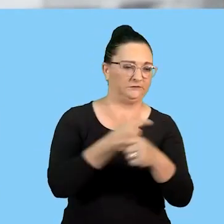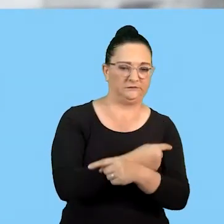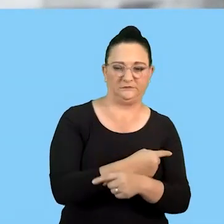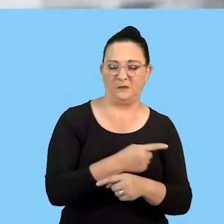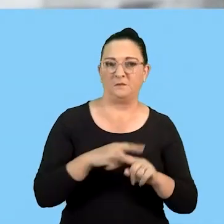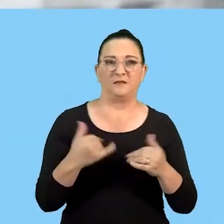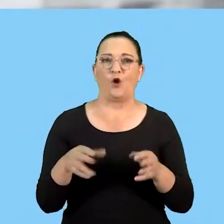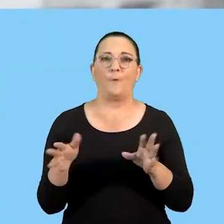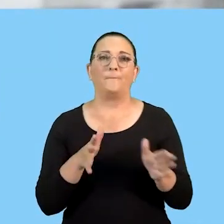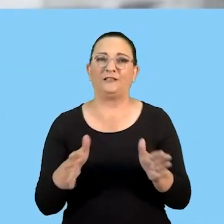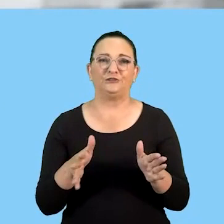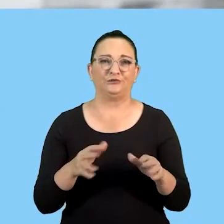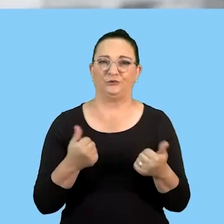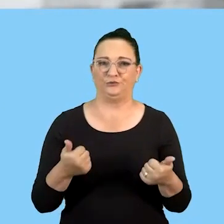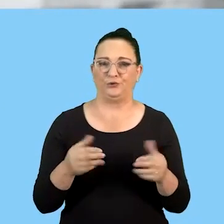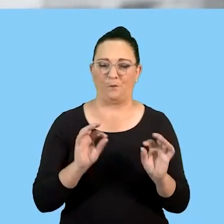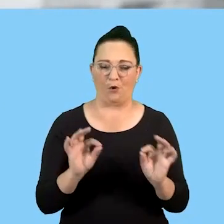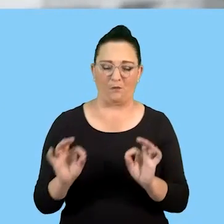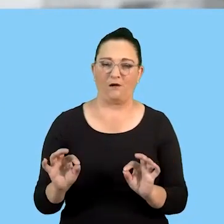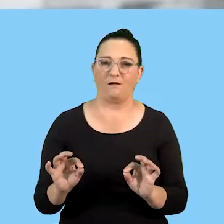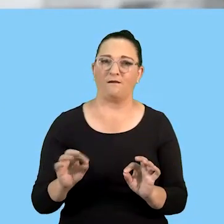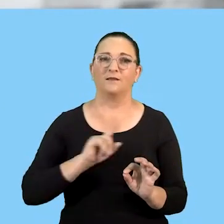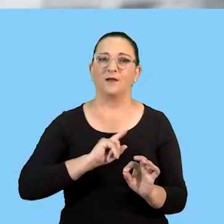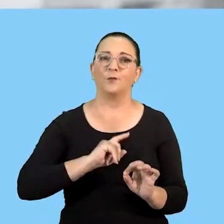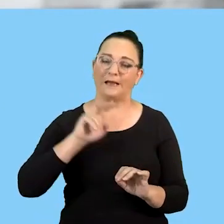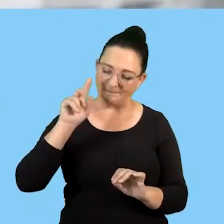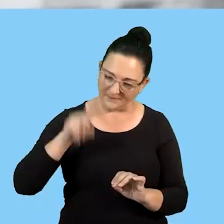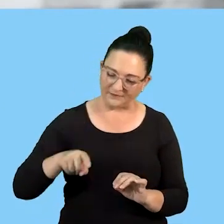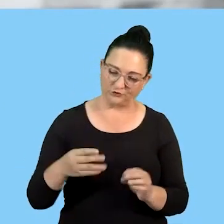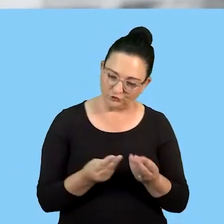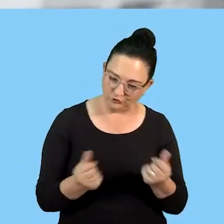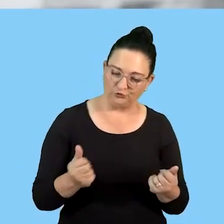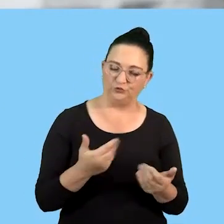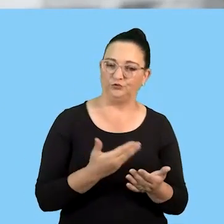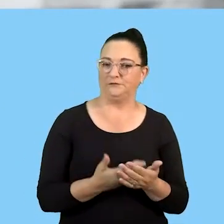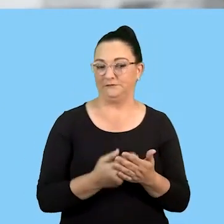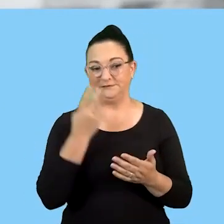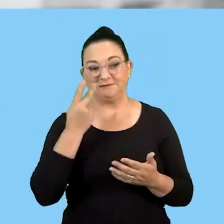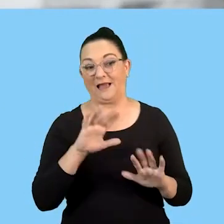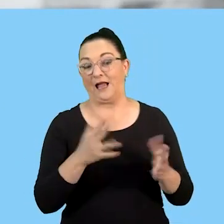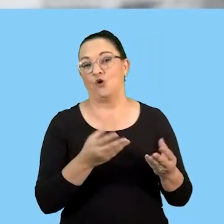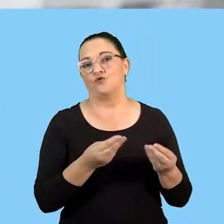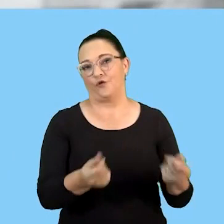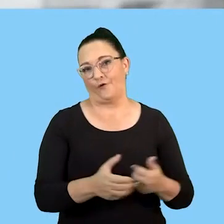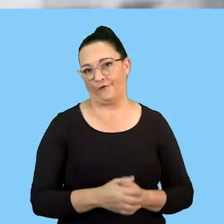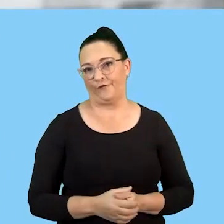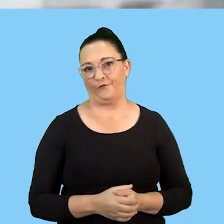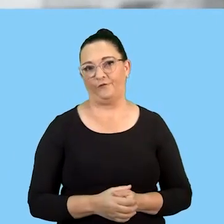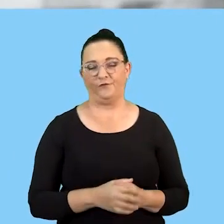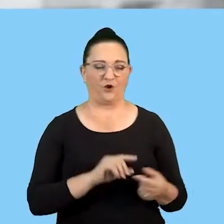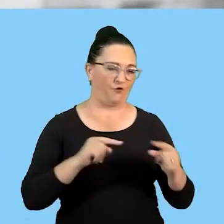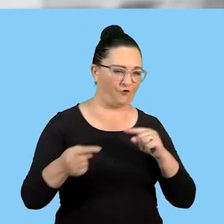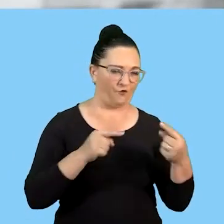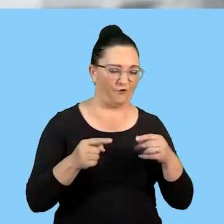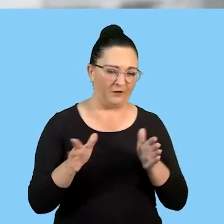managed properly. So we need to manage or come up with solutions on how to resolve conflict. All right, conflict